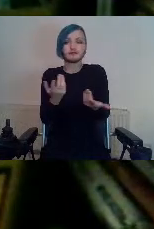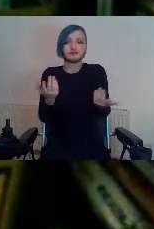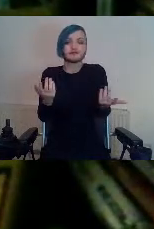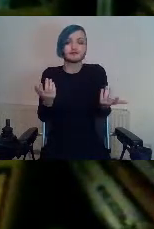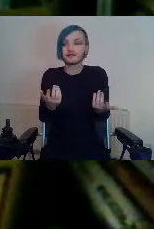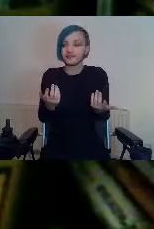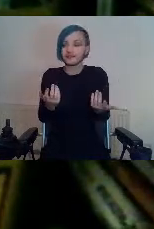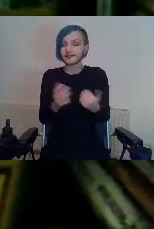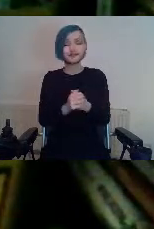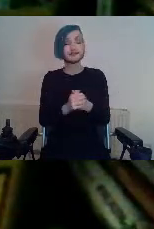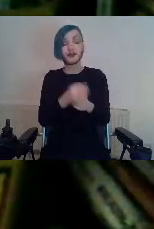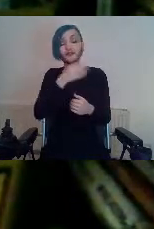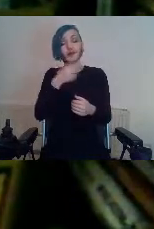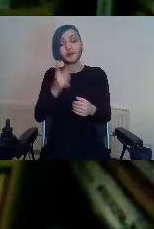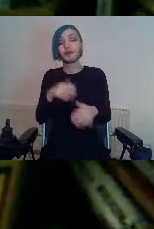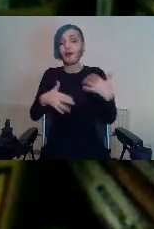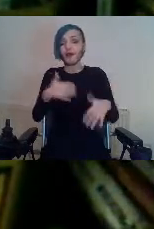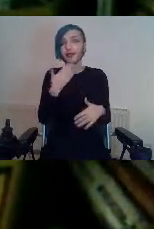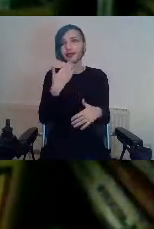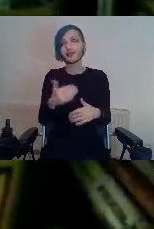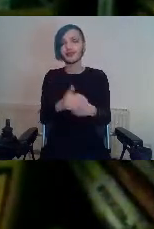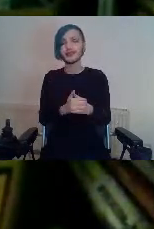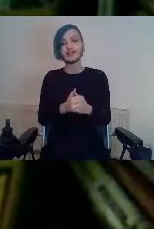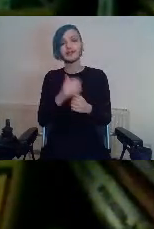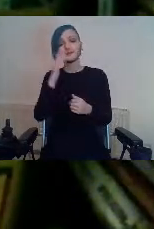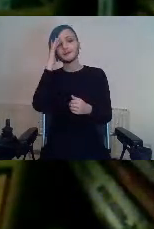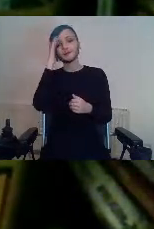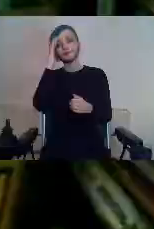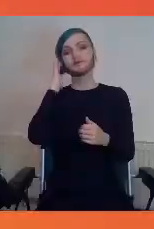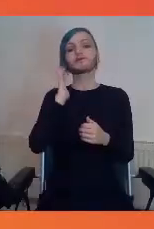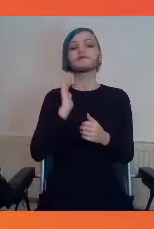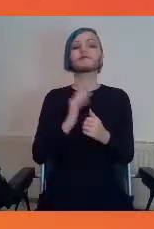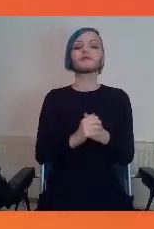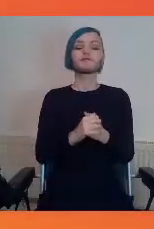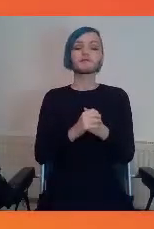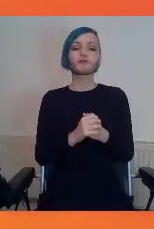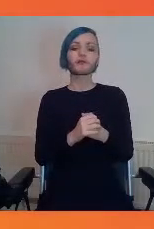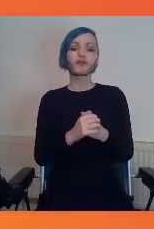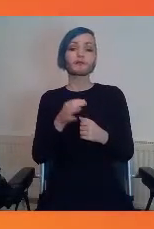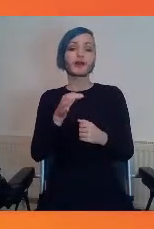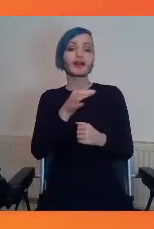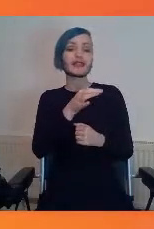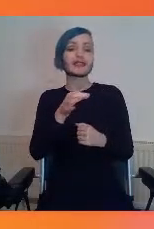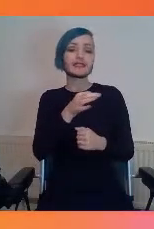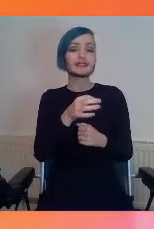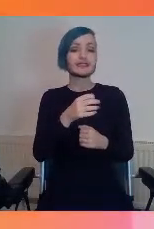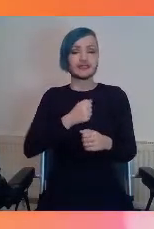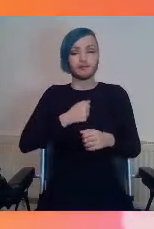last year, the parade in the city, which is my family city, called Lublin,